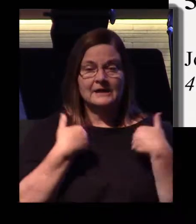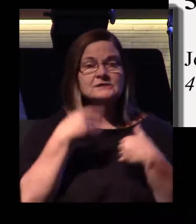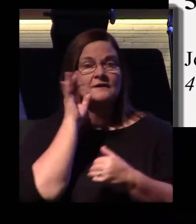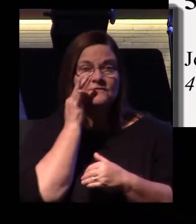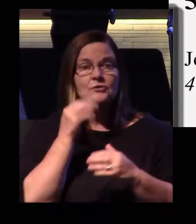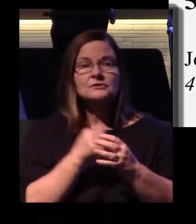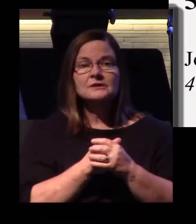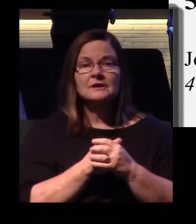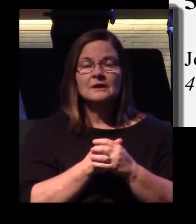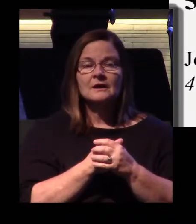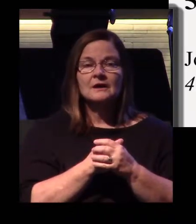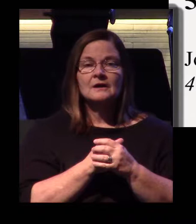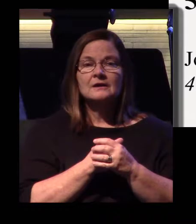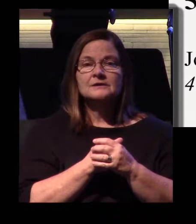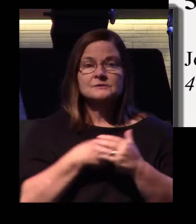in a moment. His